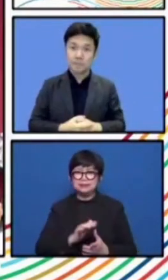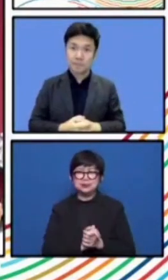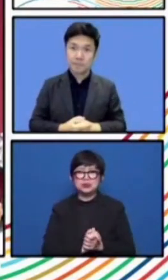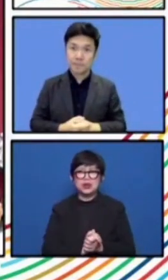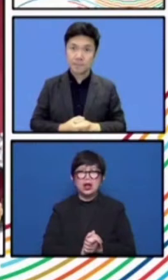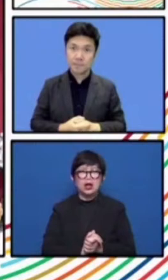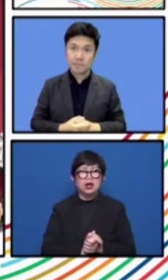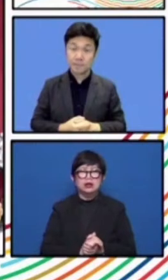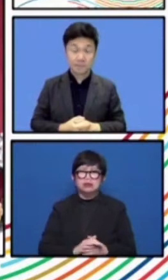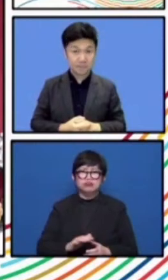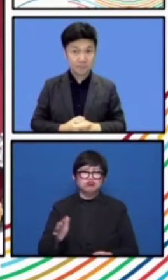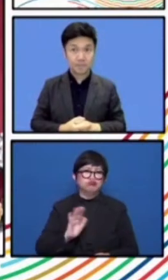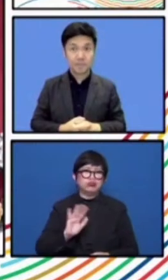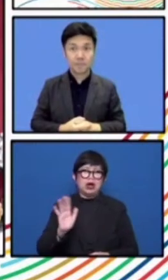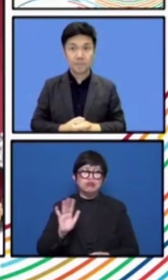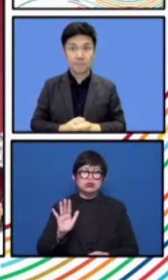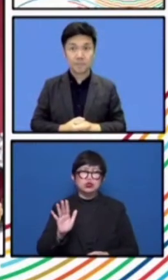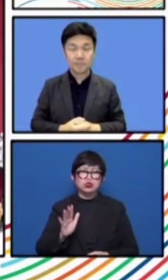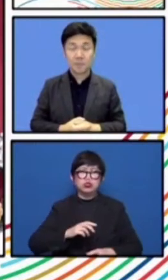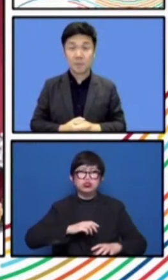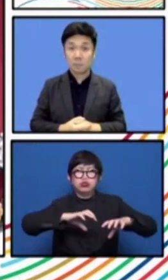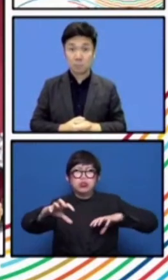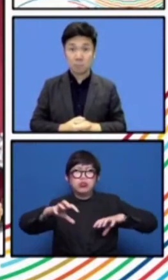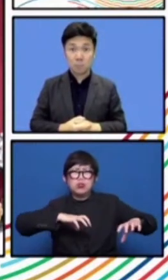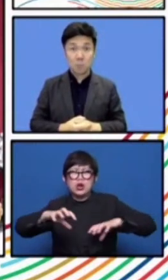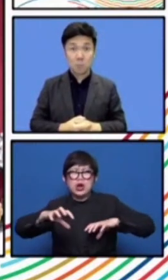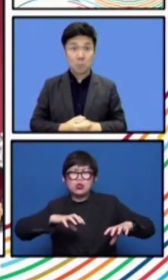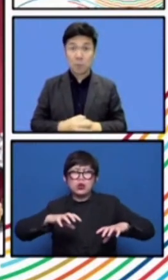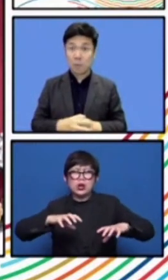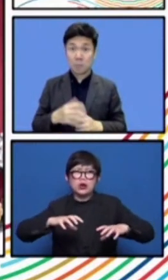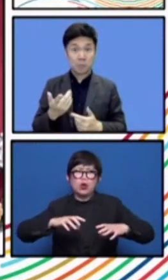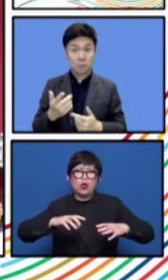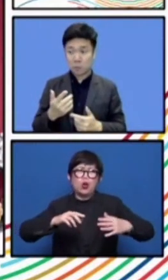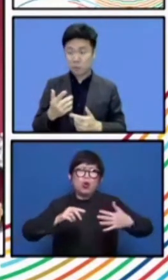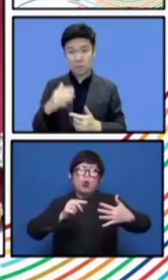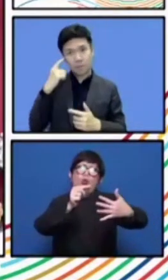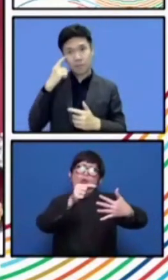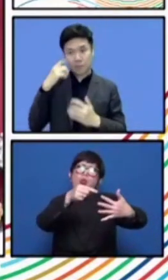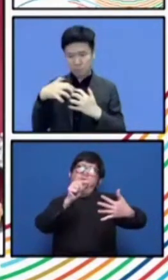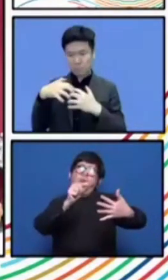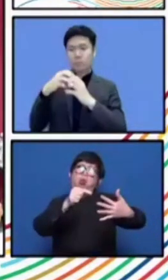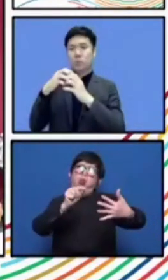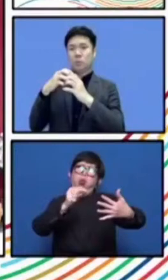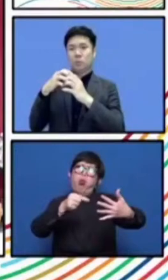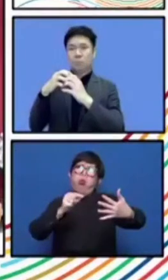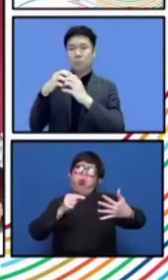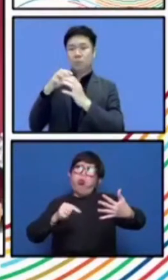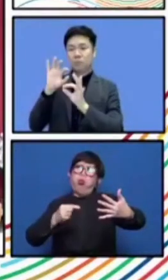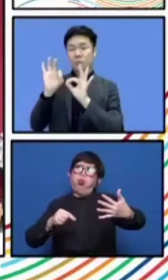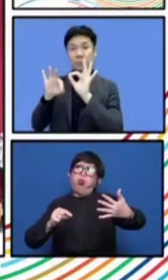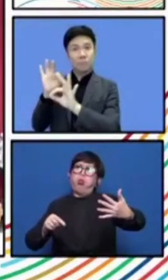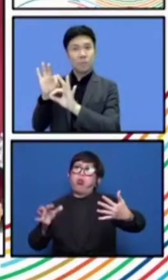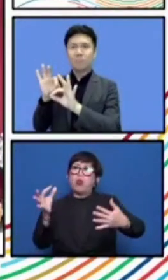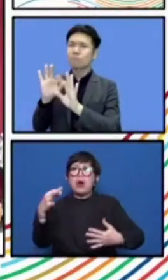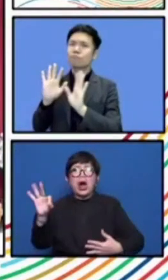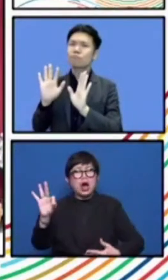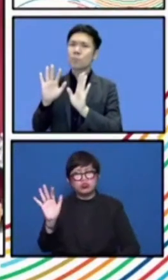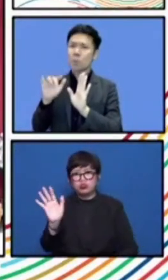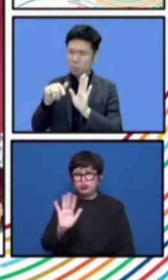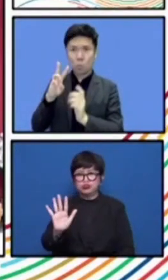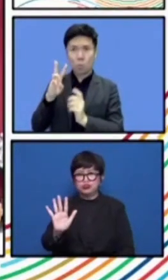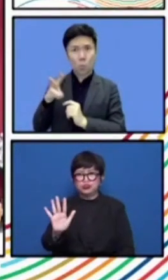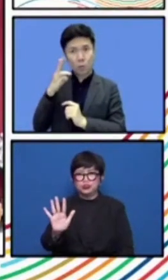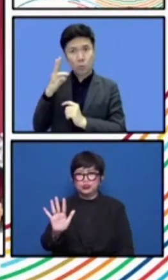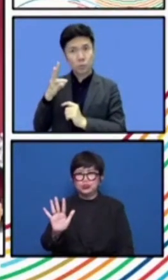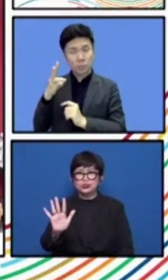need to conduct new sets of surveys or put up new infrastructure to have information that would or